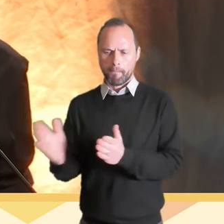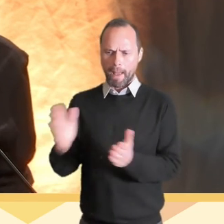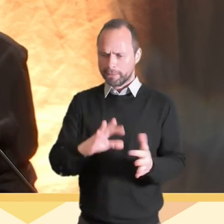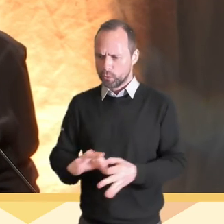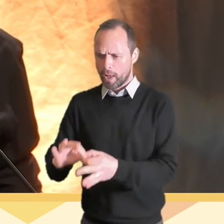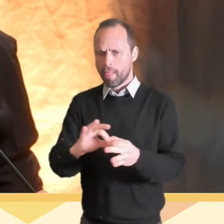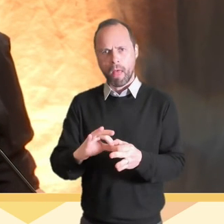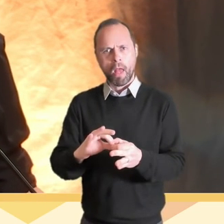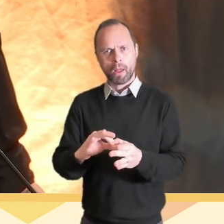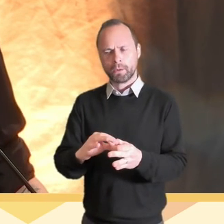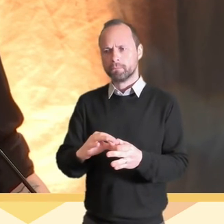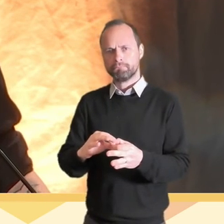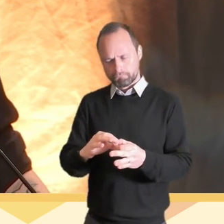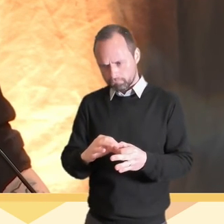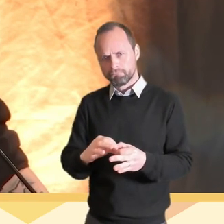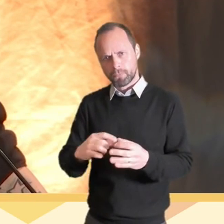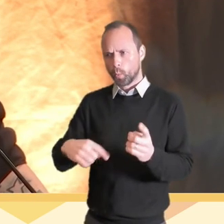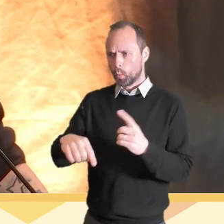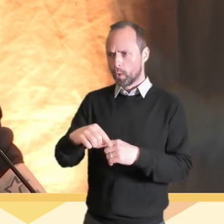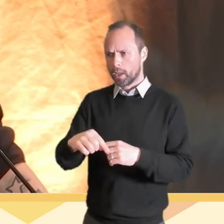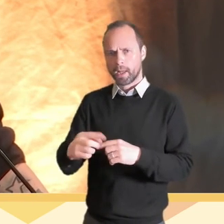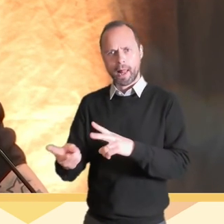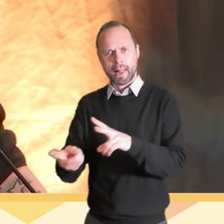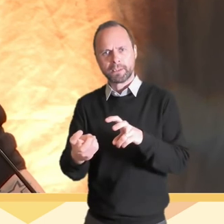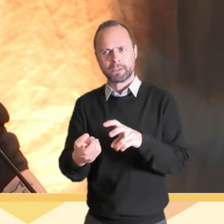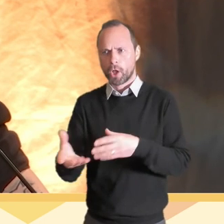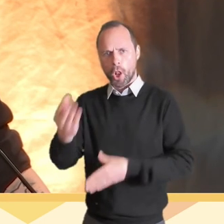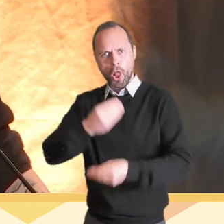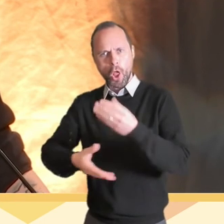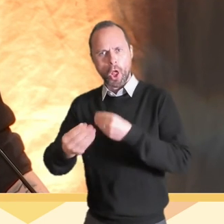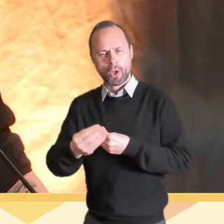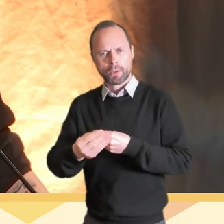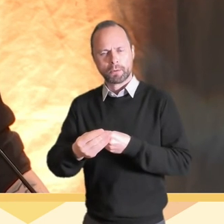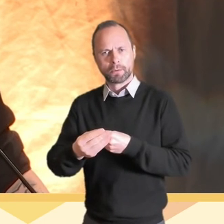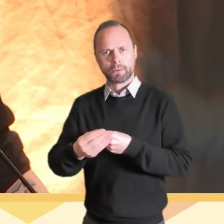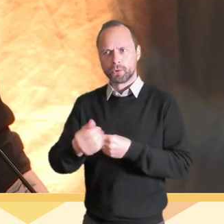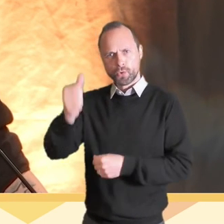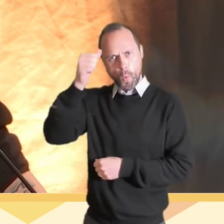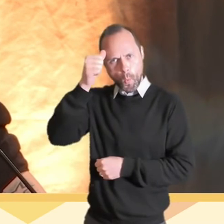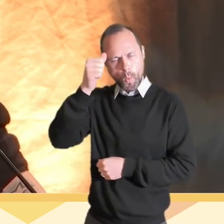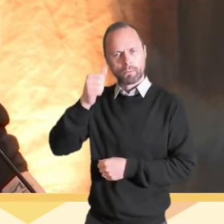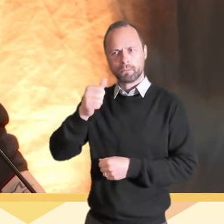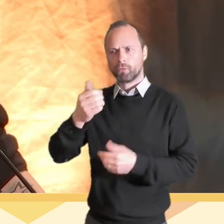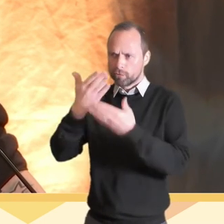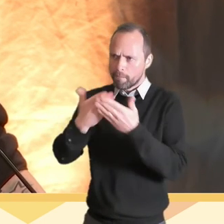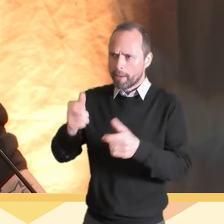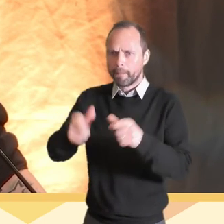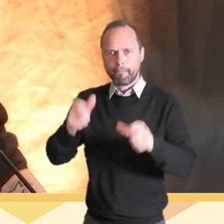listen, to learn, to hear, to know, and respect, even